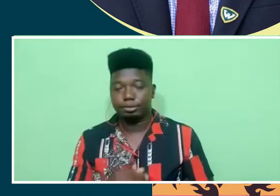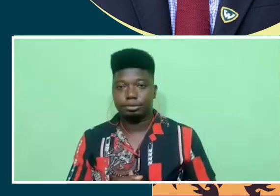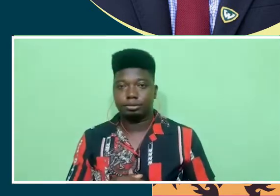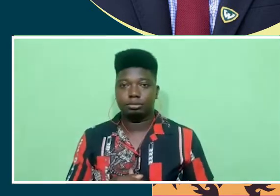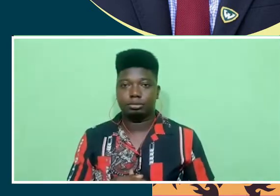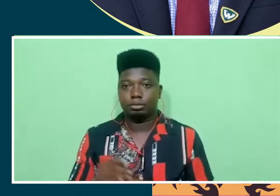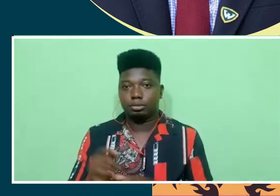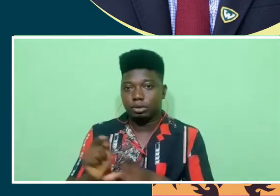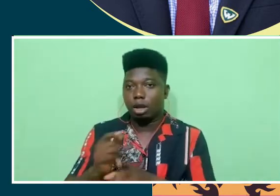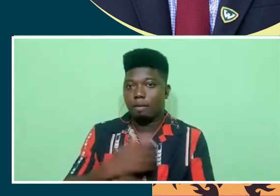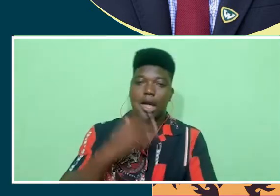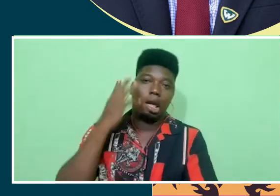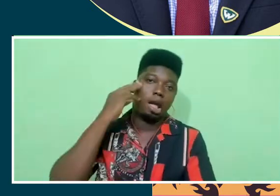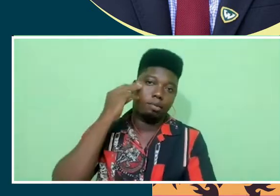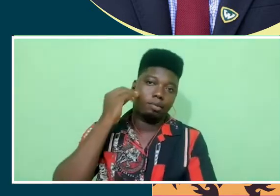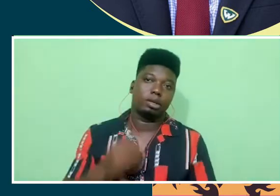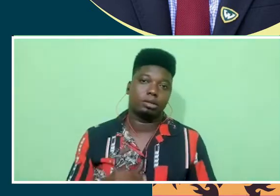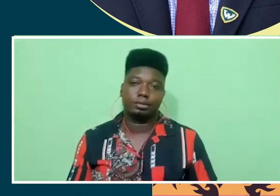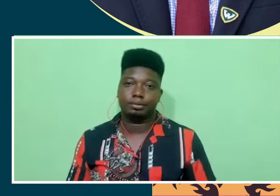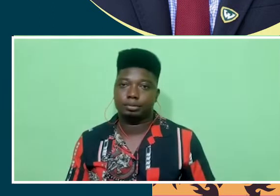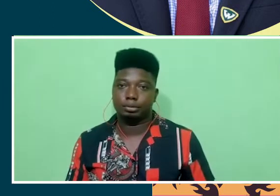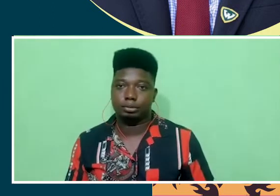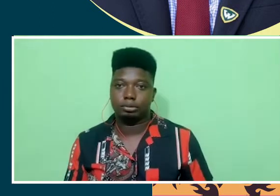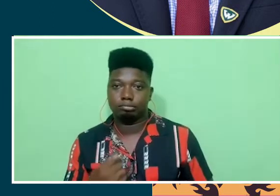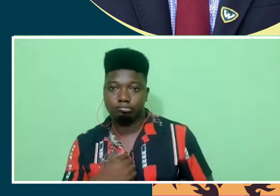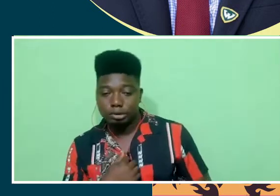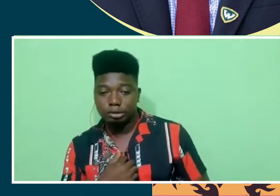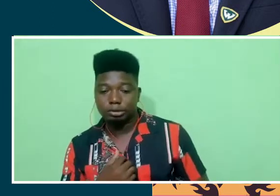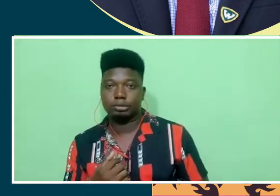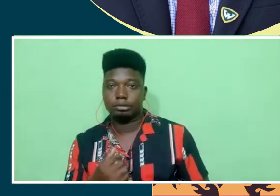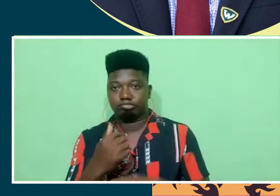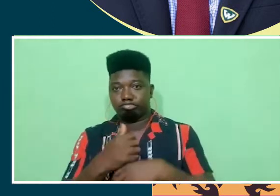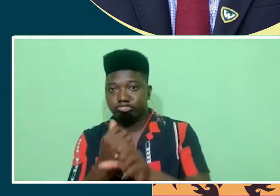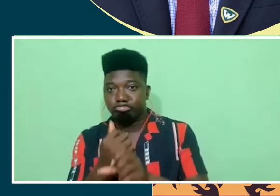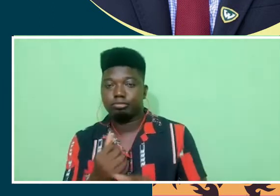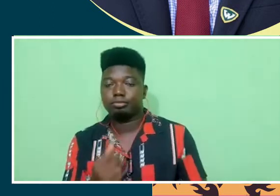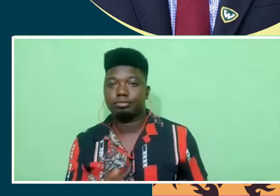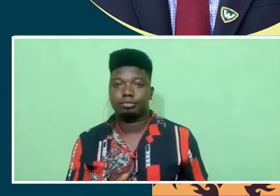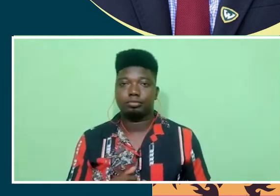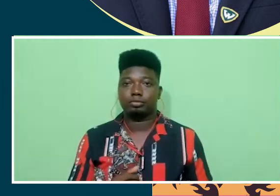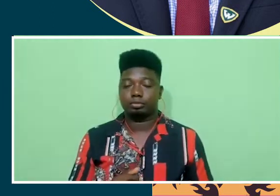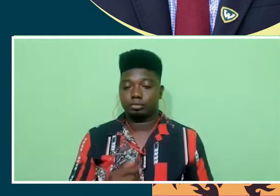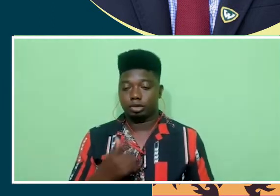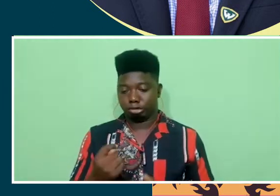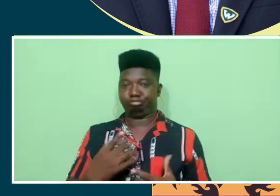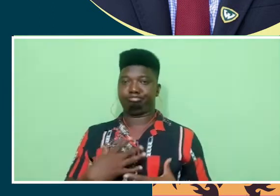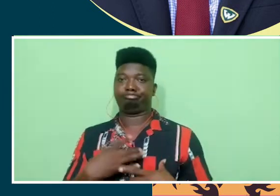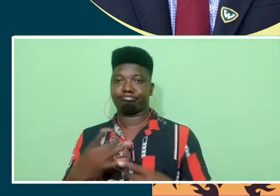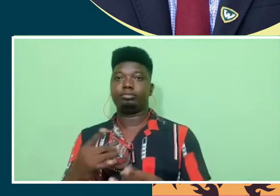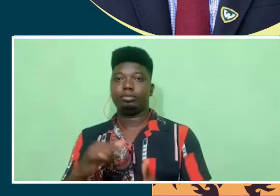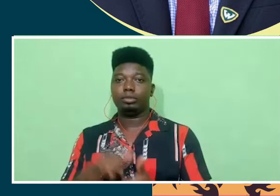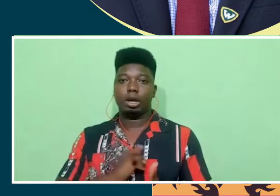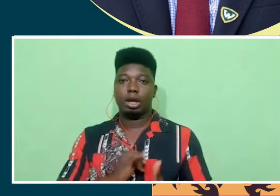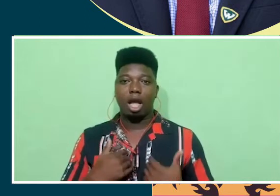experiences really defined me and also created the passion which I have for what I'm doing. So I